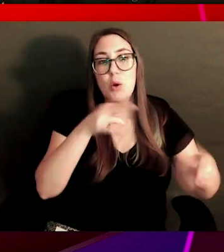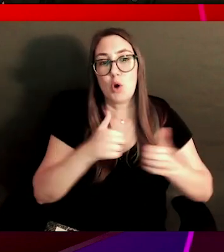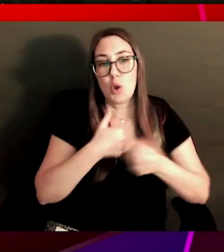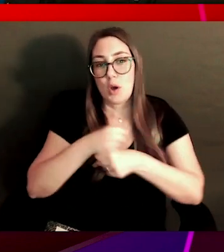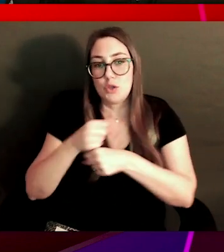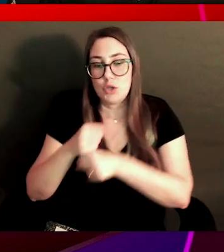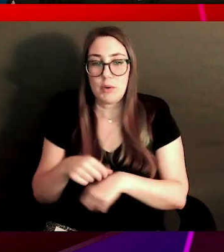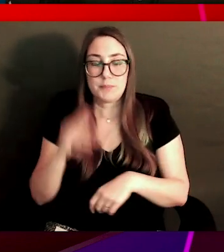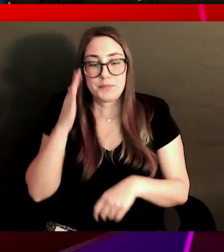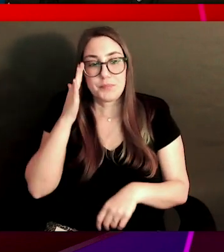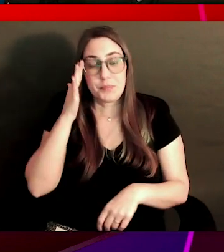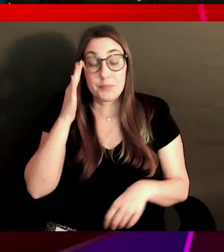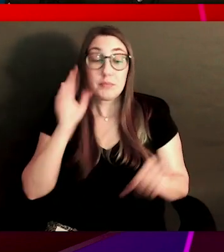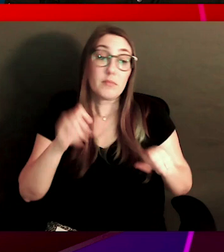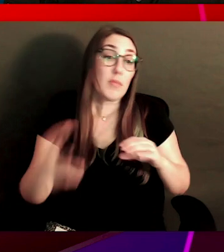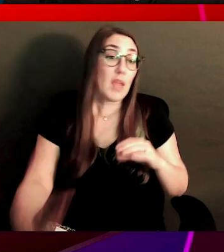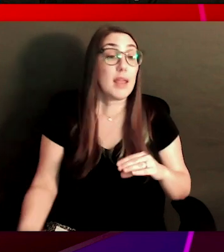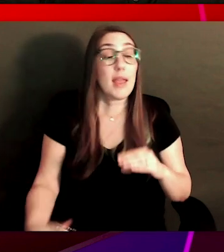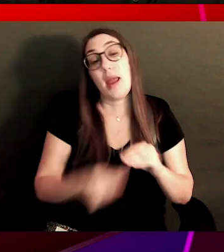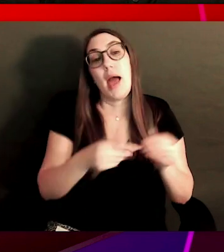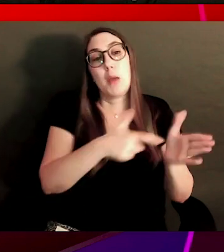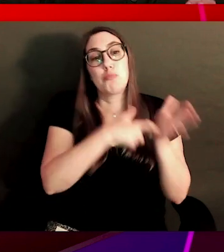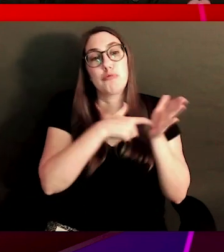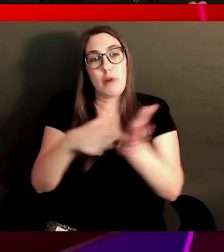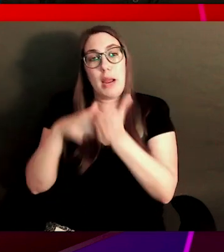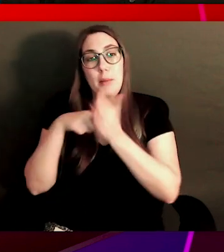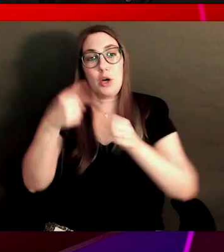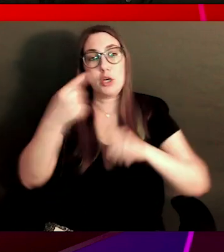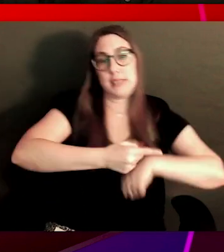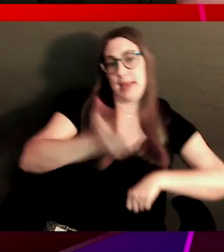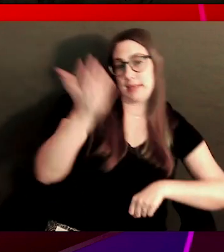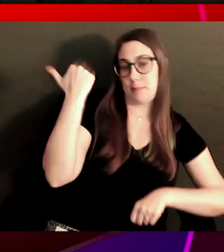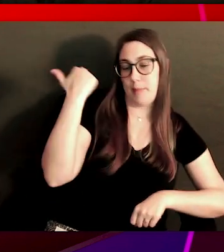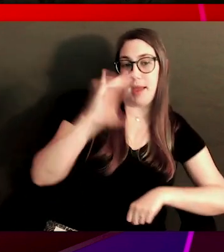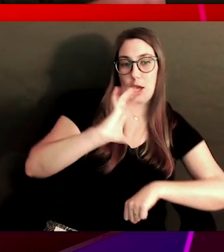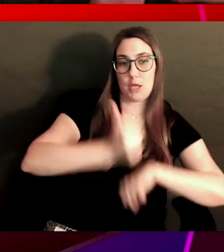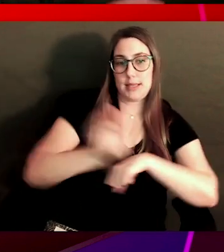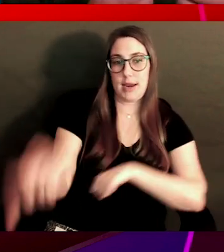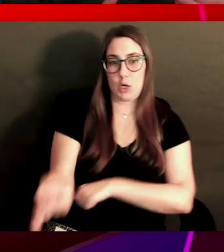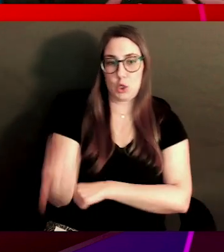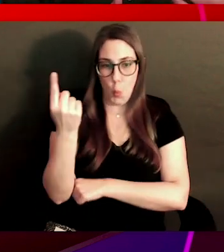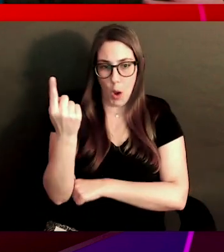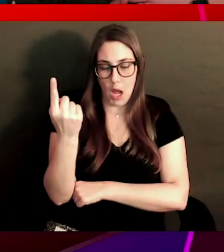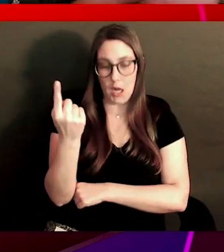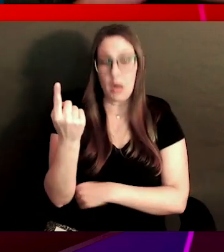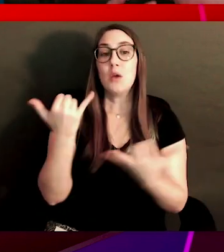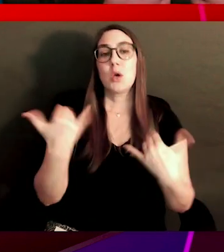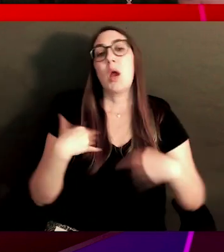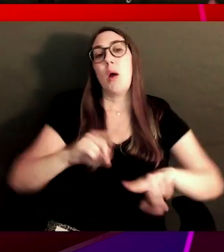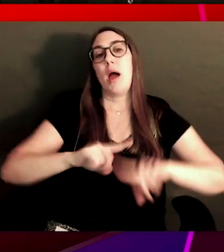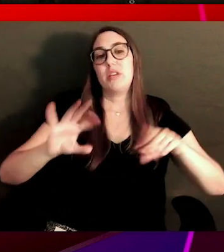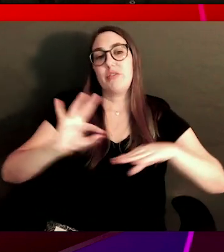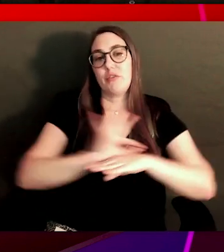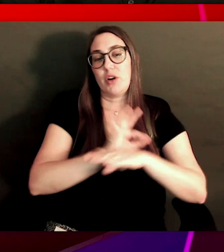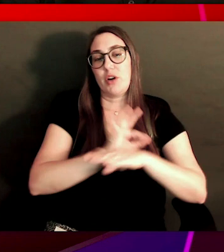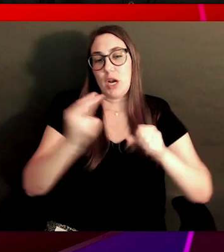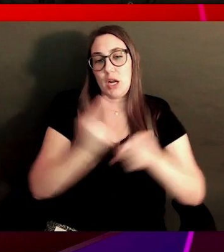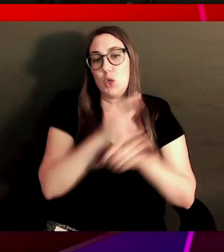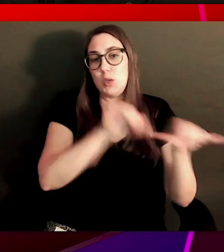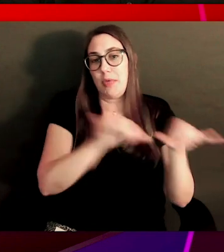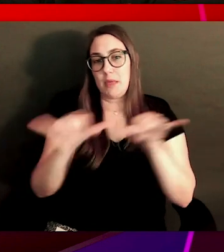the ability to add those parameters, so I can do like days back, and I'll set it to one day back so that I can now have a different functionality using the same